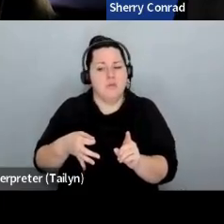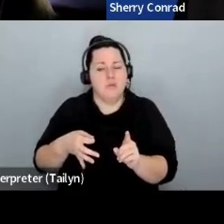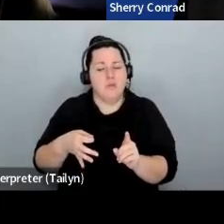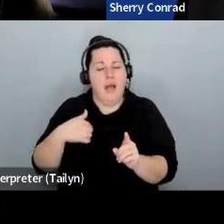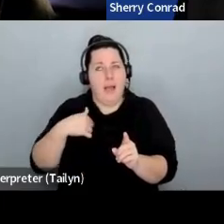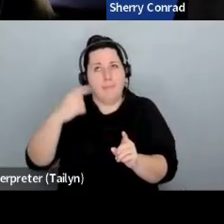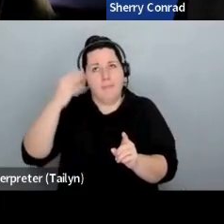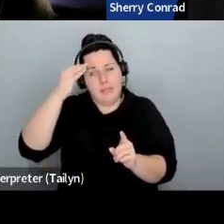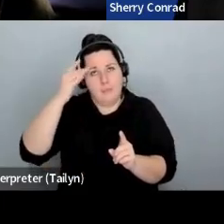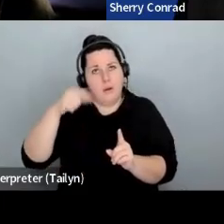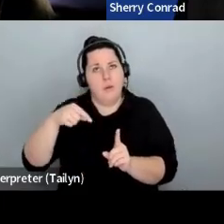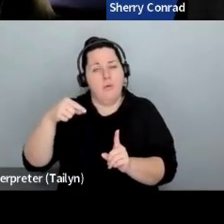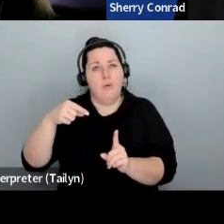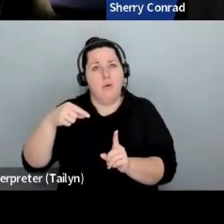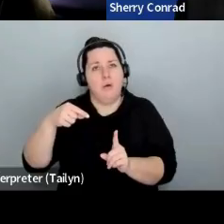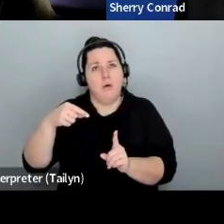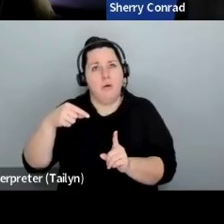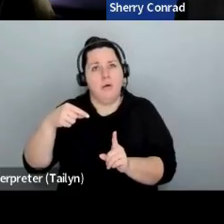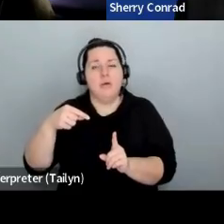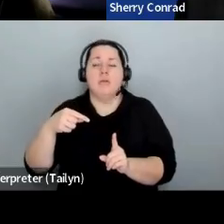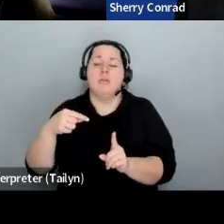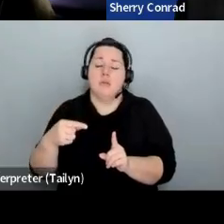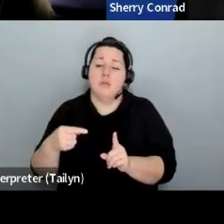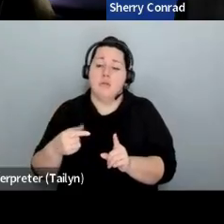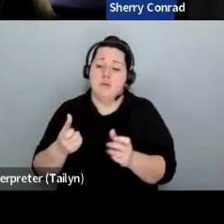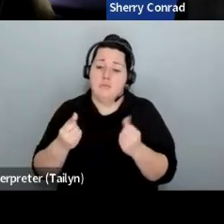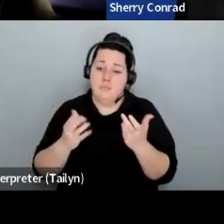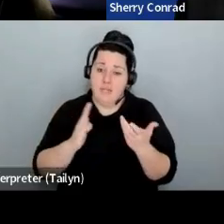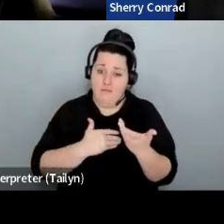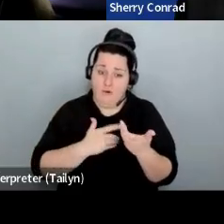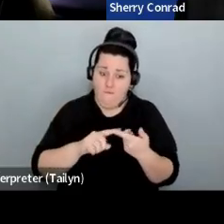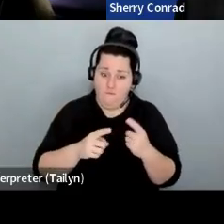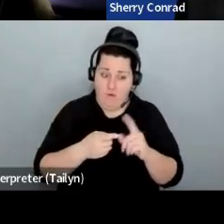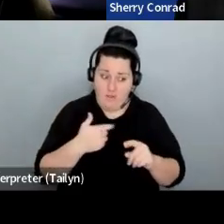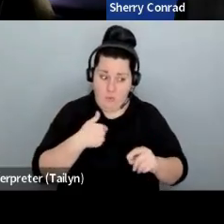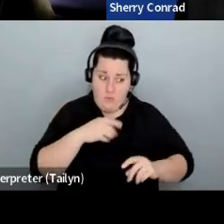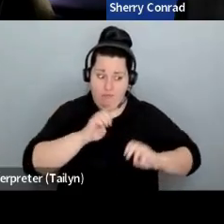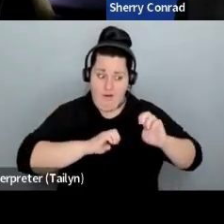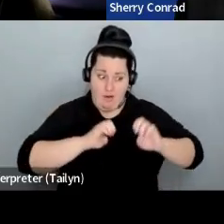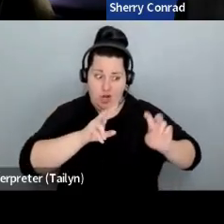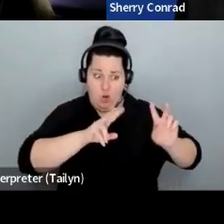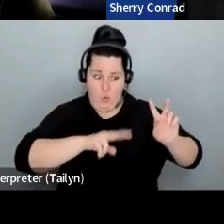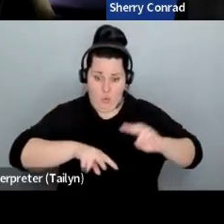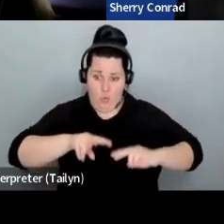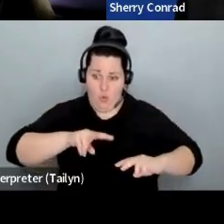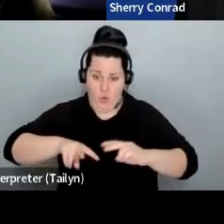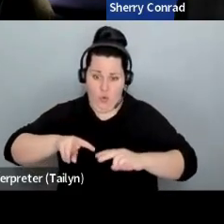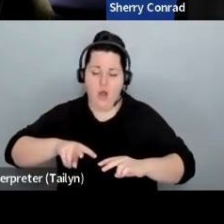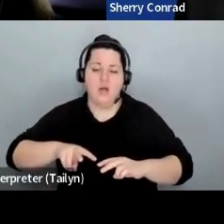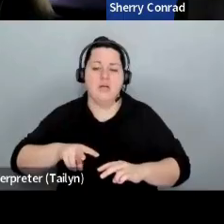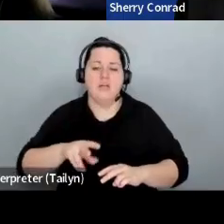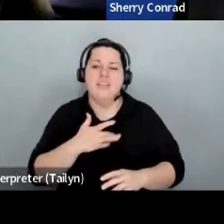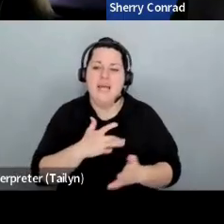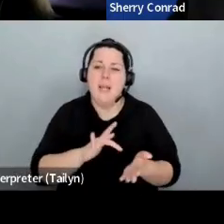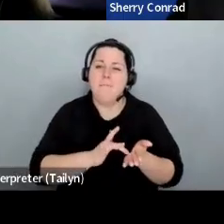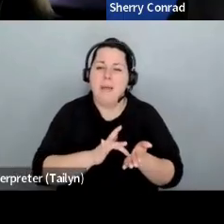scope of a lot of the friends we have that we've evaluated. Typically, there's a lot of medical stuff going on that